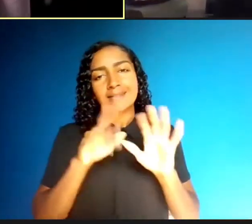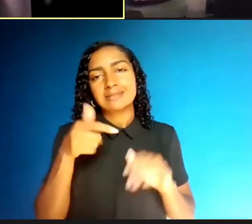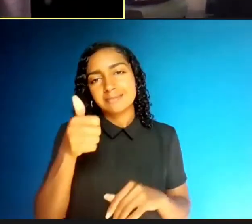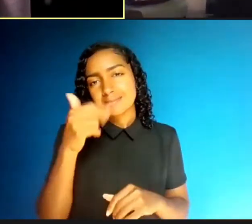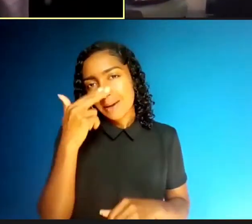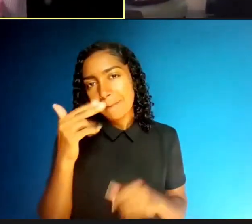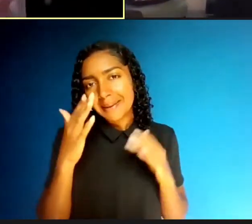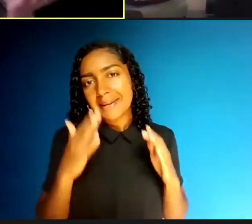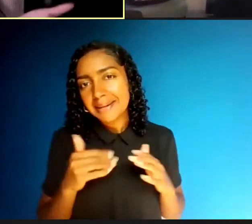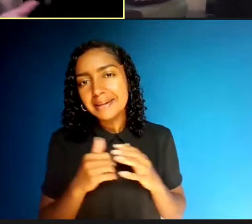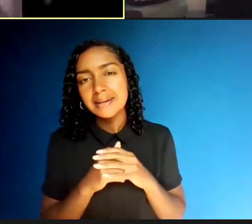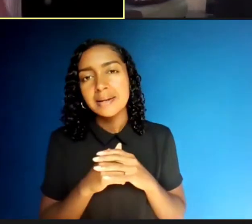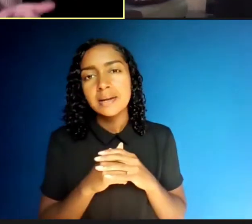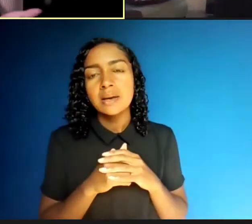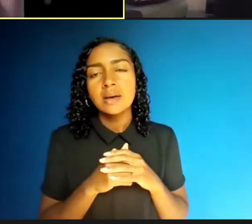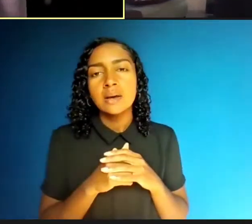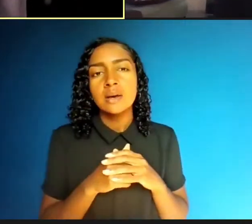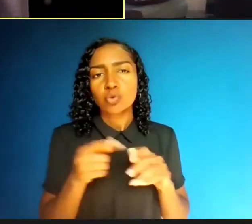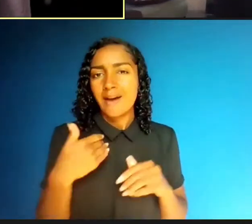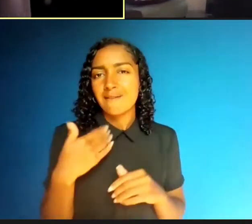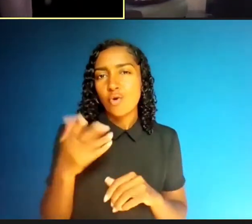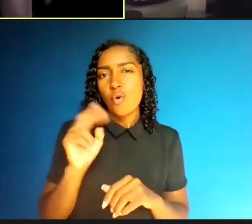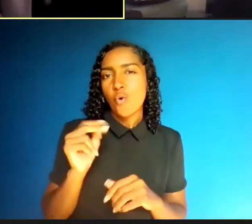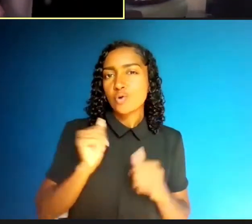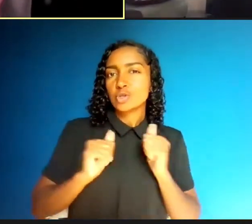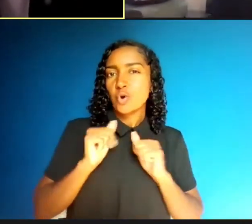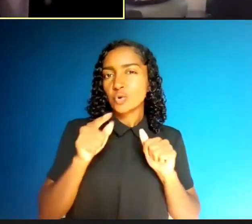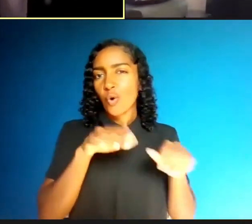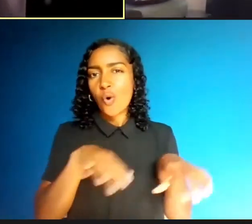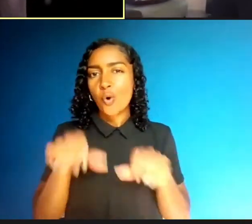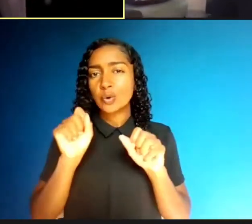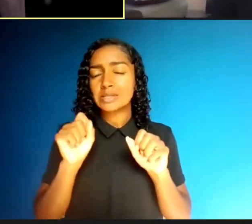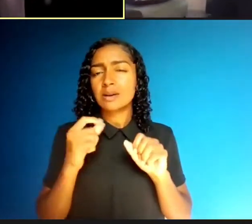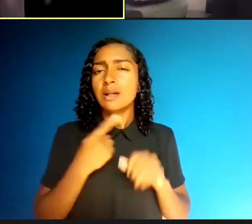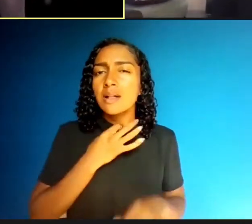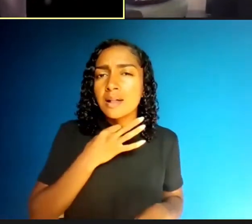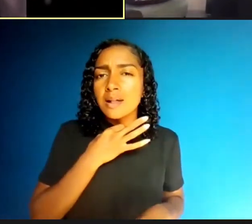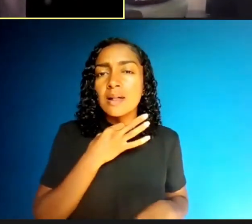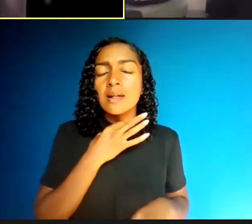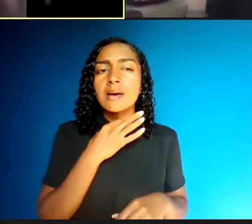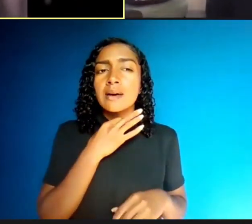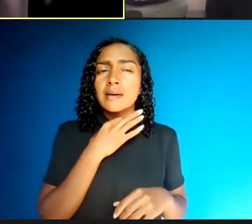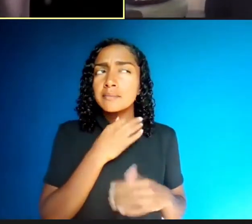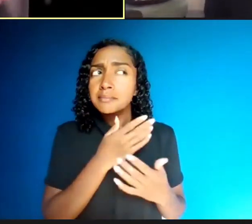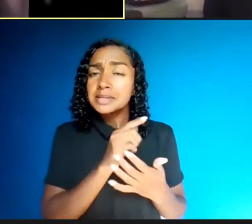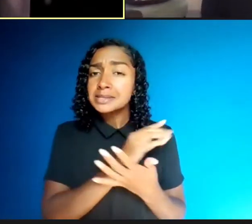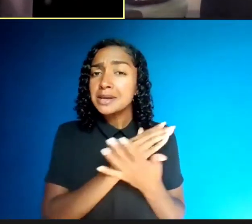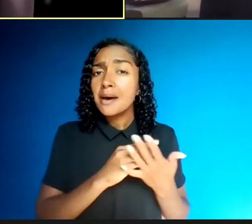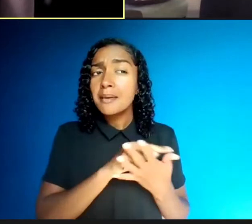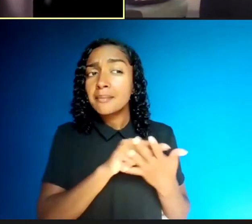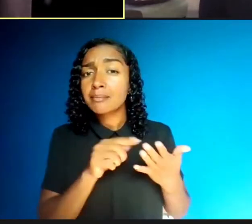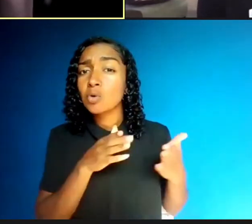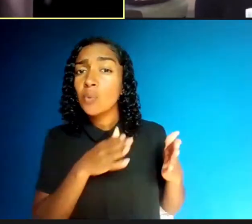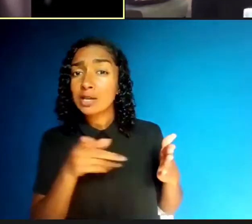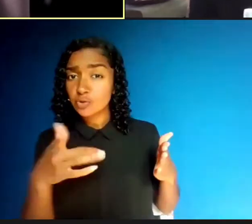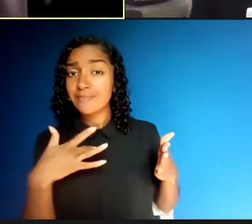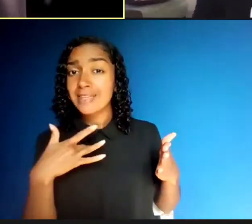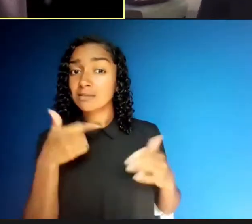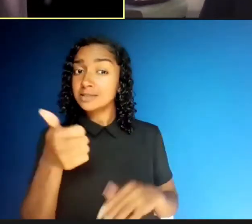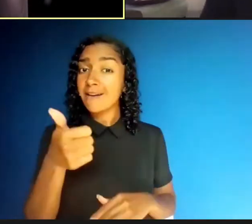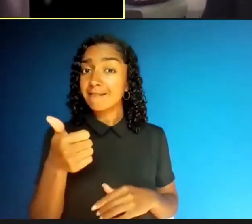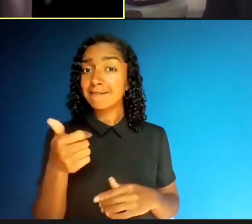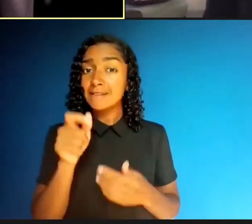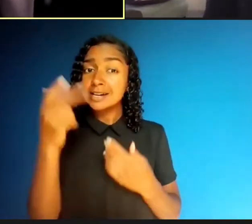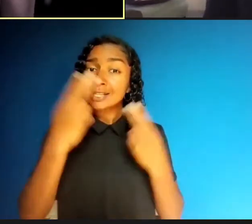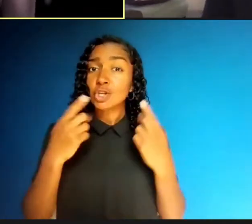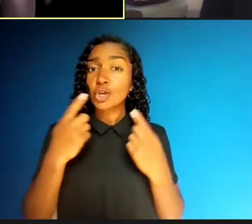and you have like your own show that you're hosting, in some ways, do you consider yourself a journalist? I mean, you're traveling the country, you're interviewing